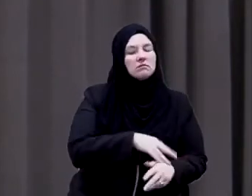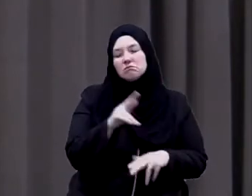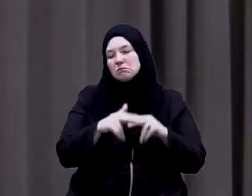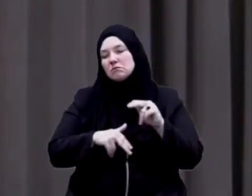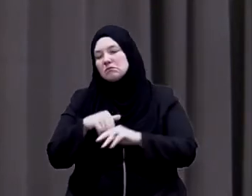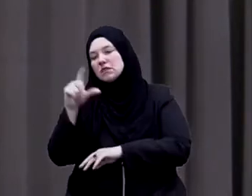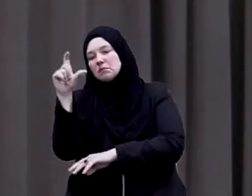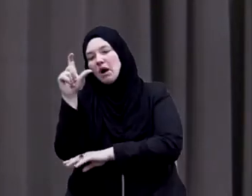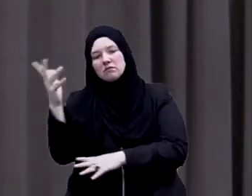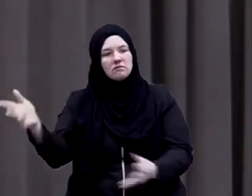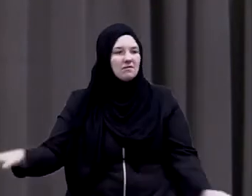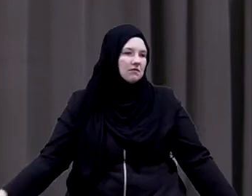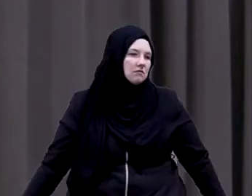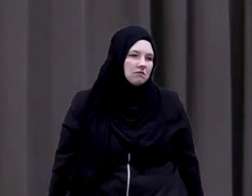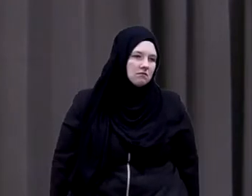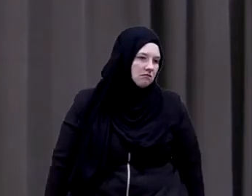mosque.